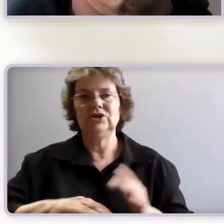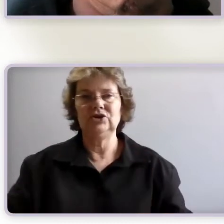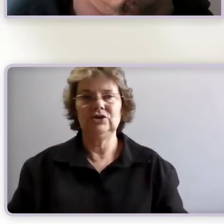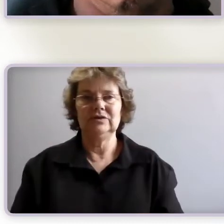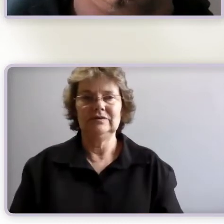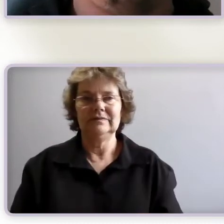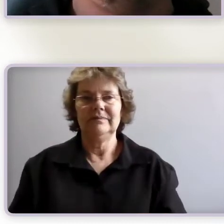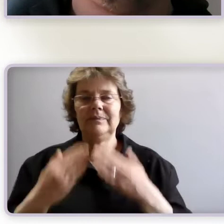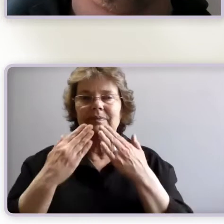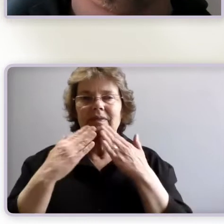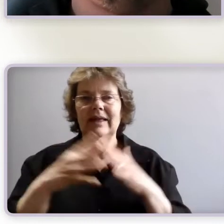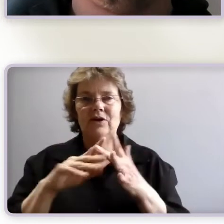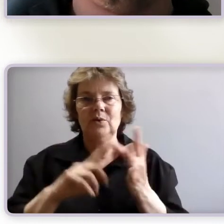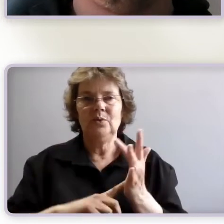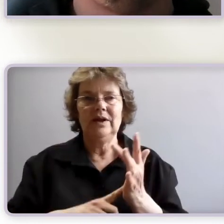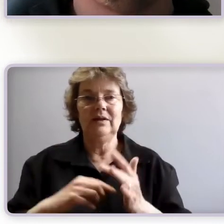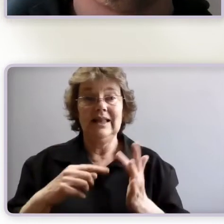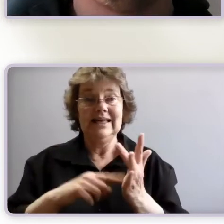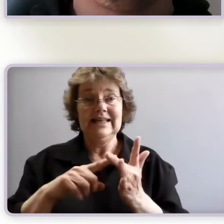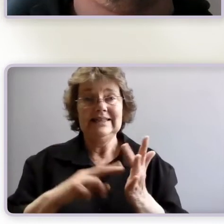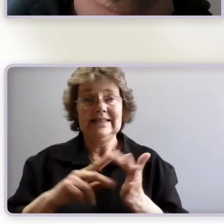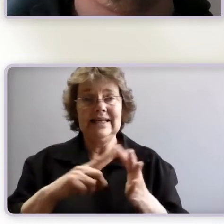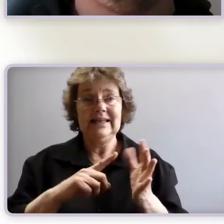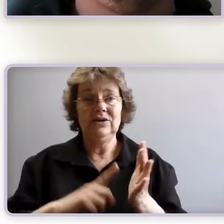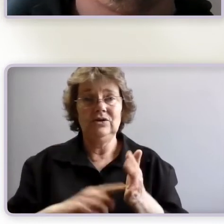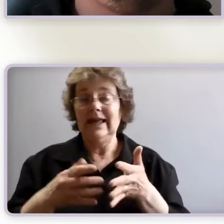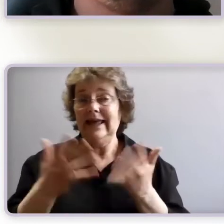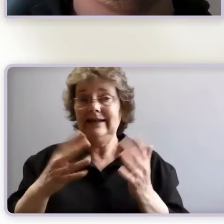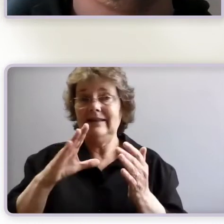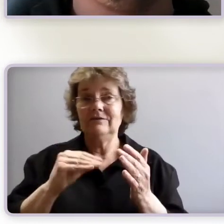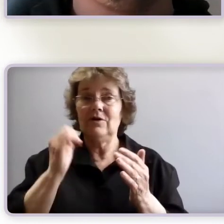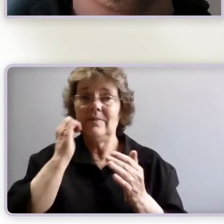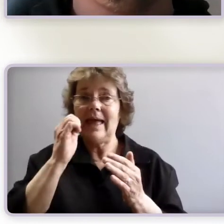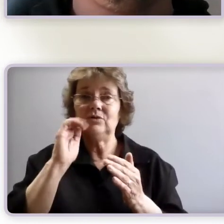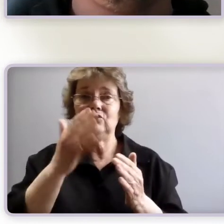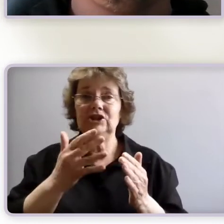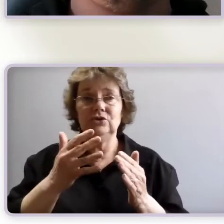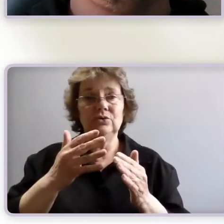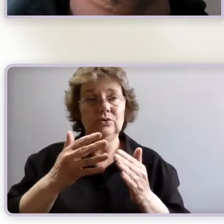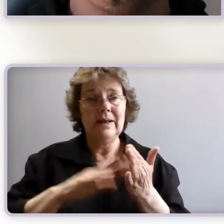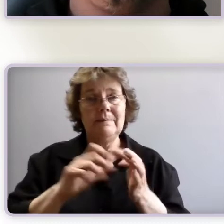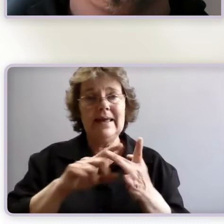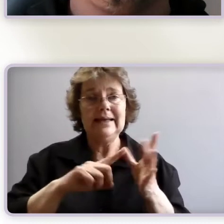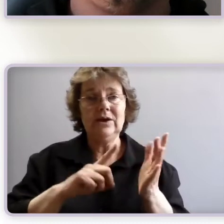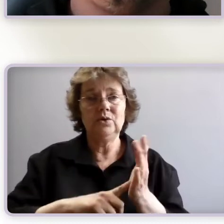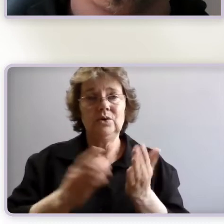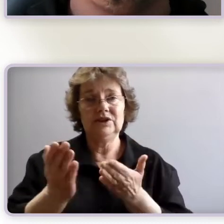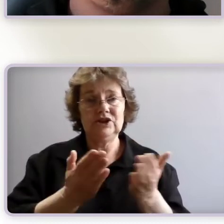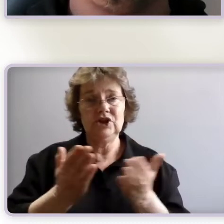Will. Tennille, is there anything from the Aboriginal Medical Services or the ACCHOs, Aboriginal Community Controlled